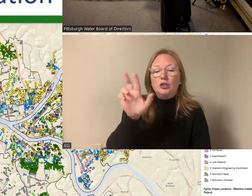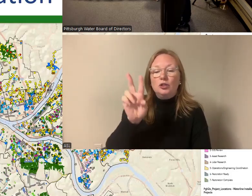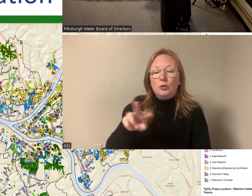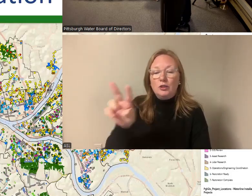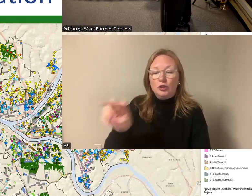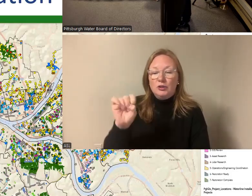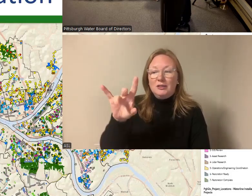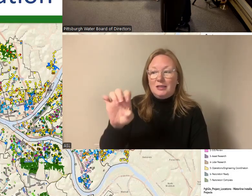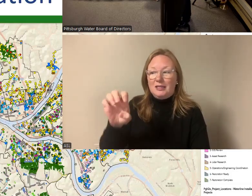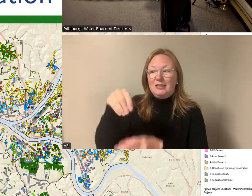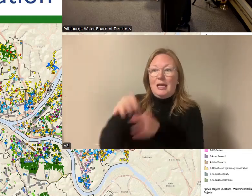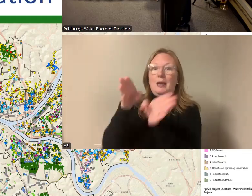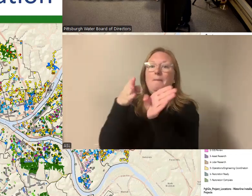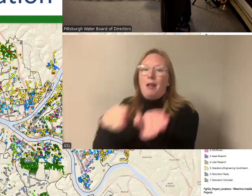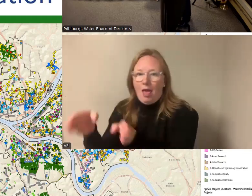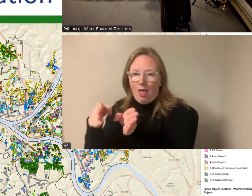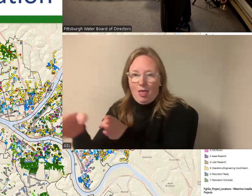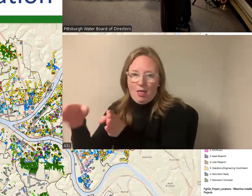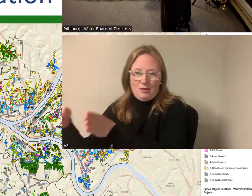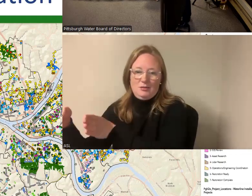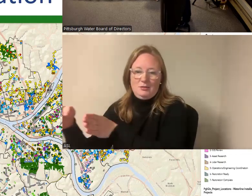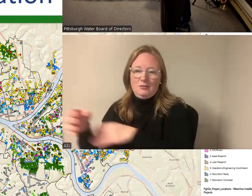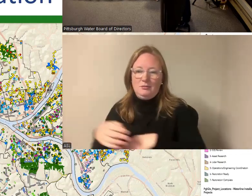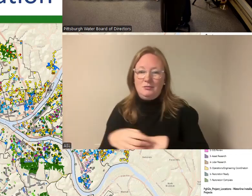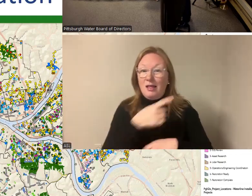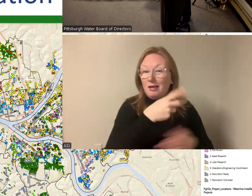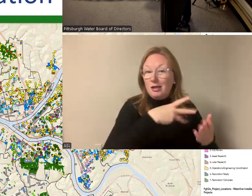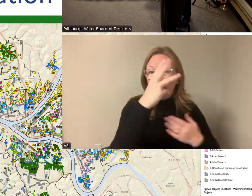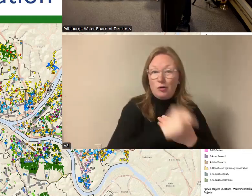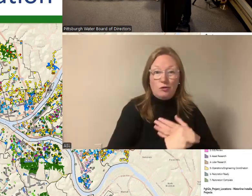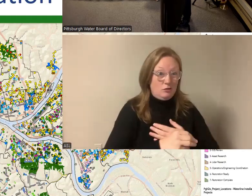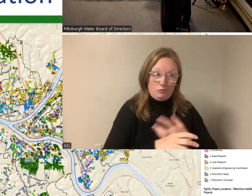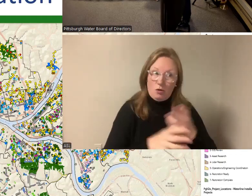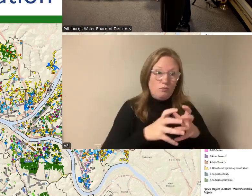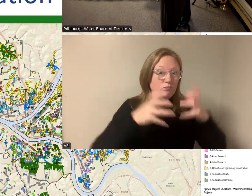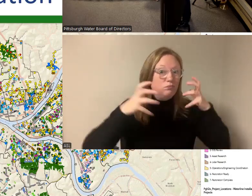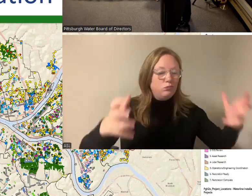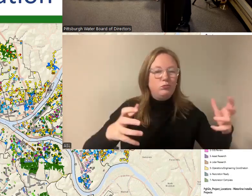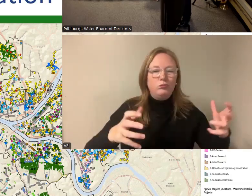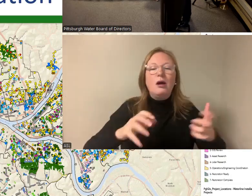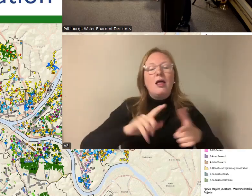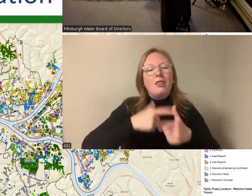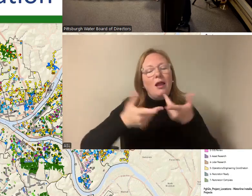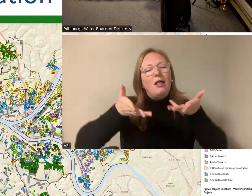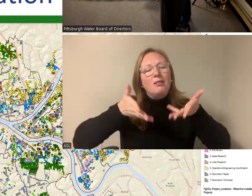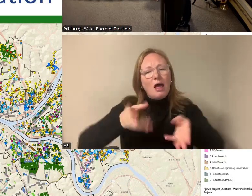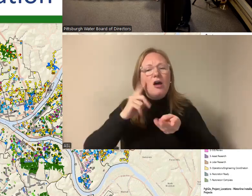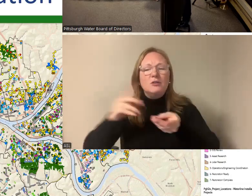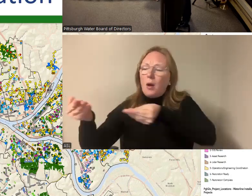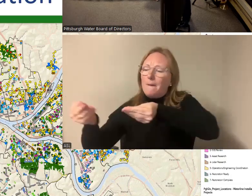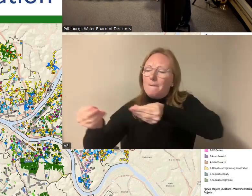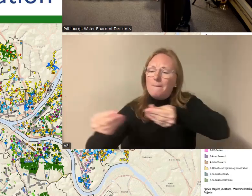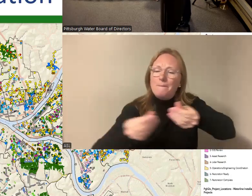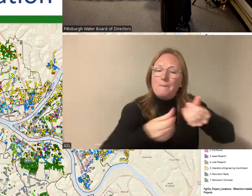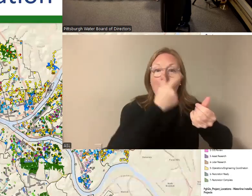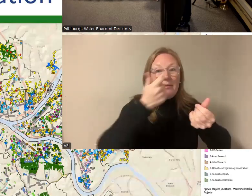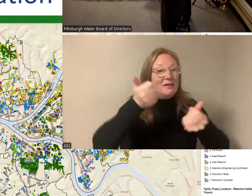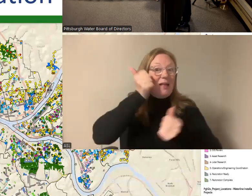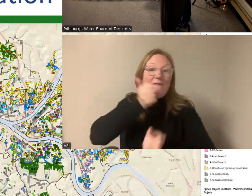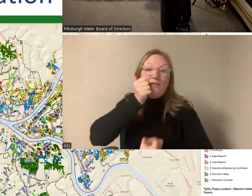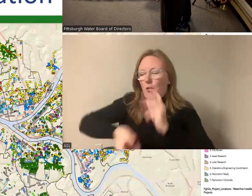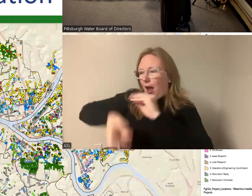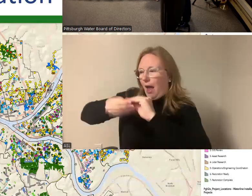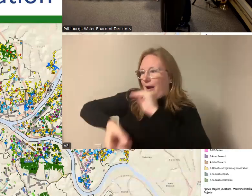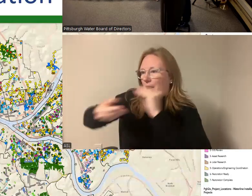status. The program is designed to be dynamic, allowing for seamless updates as new sites are added daily